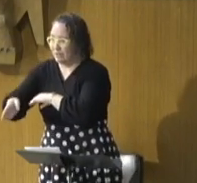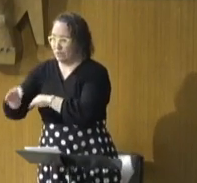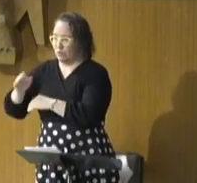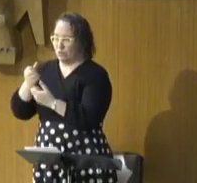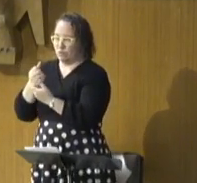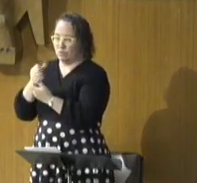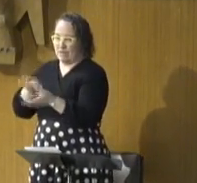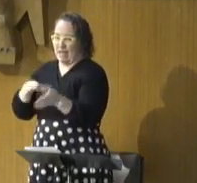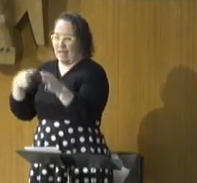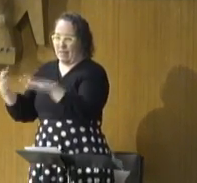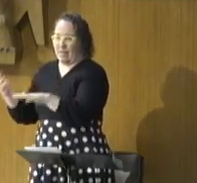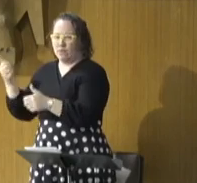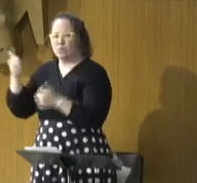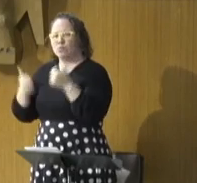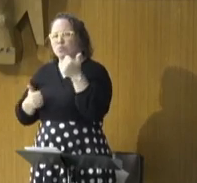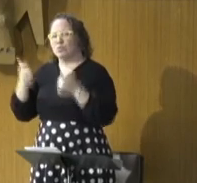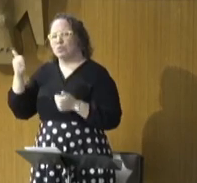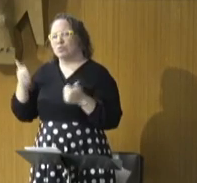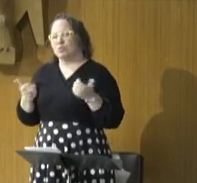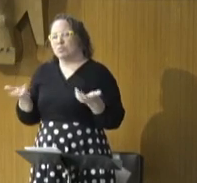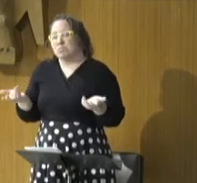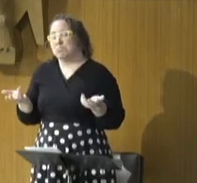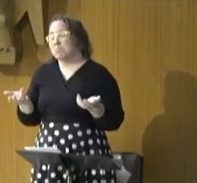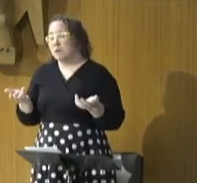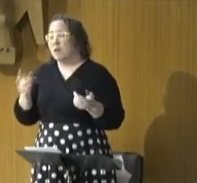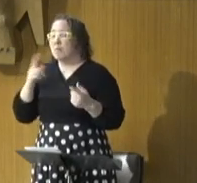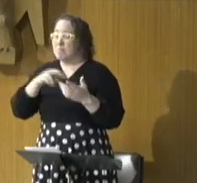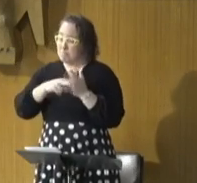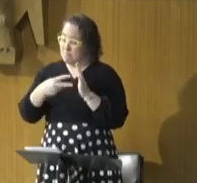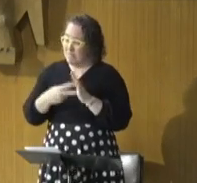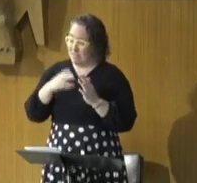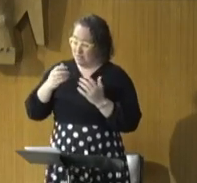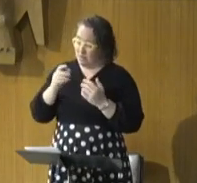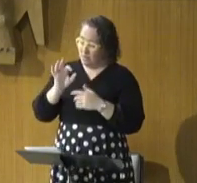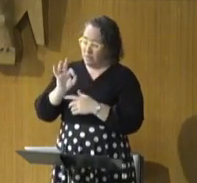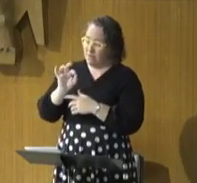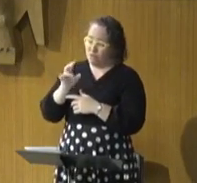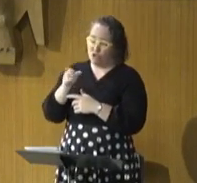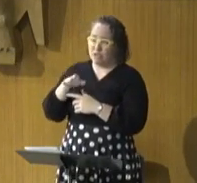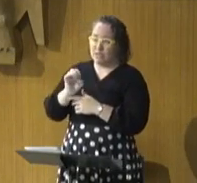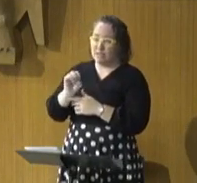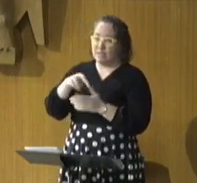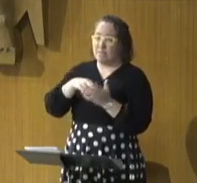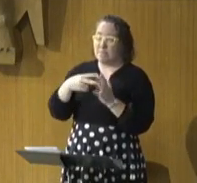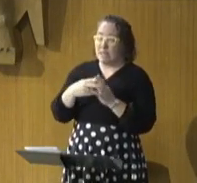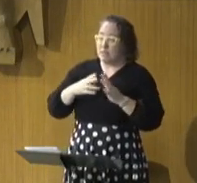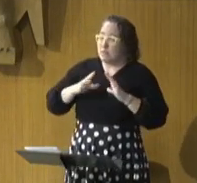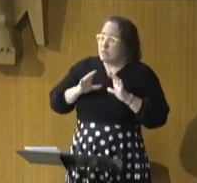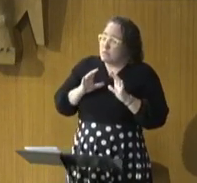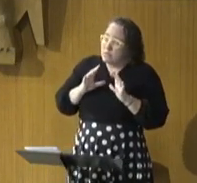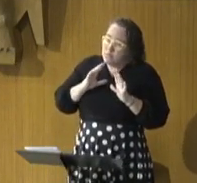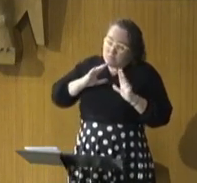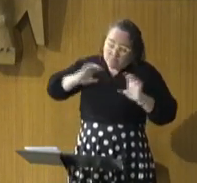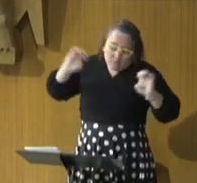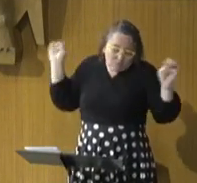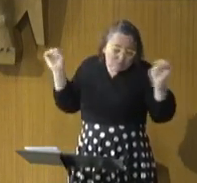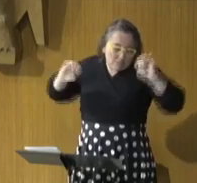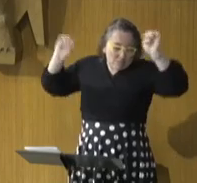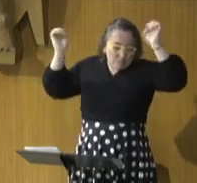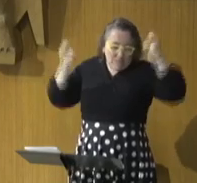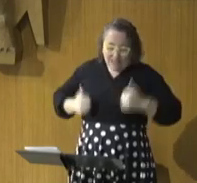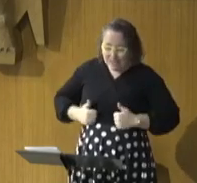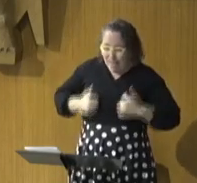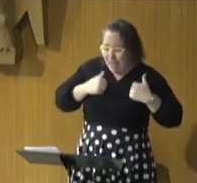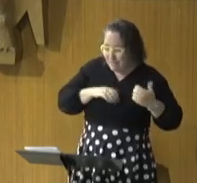that is imbued with meaning. In other words, the furnace is a place of crisis, a place of life or death,